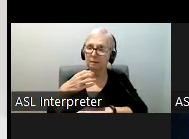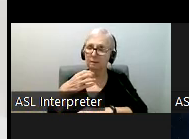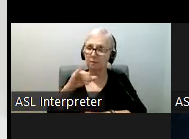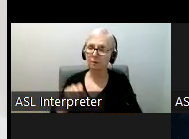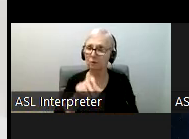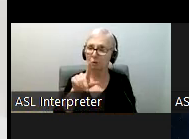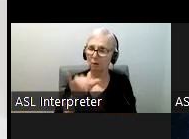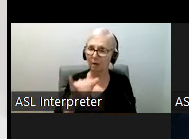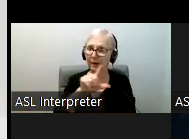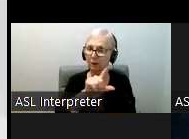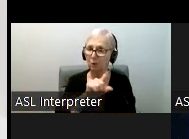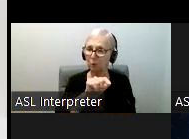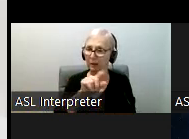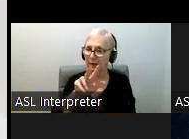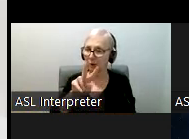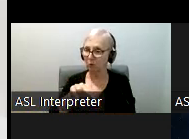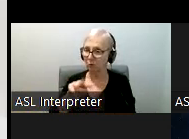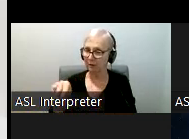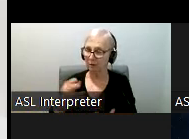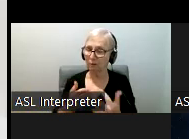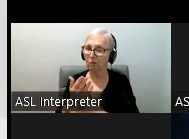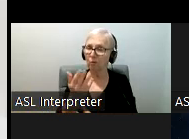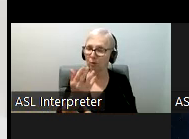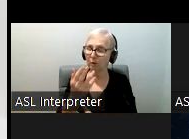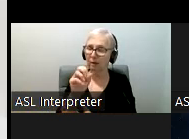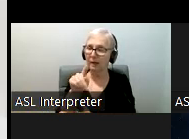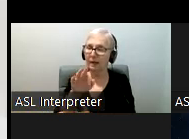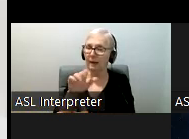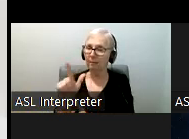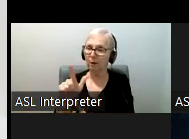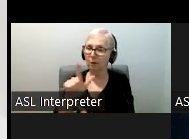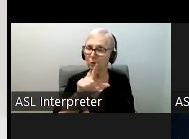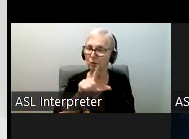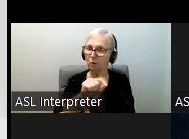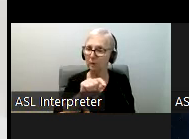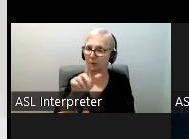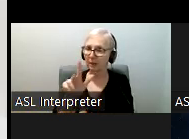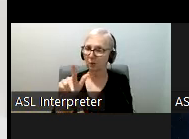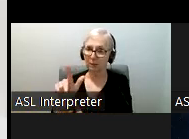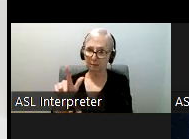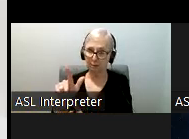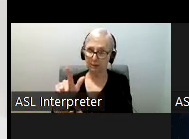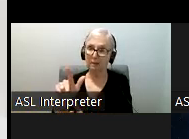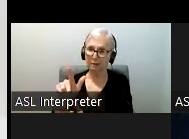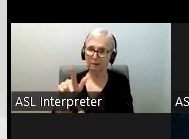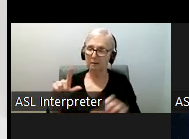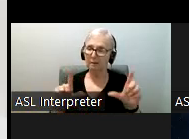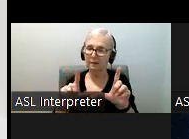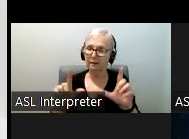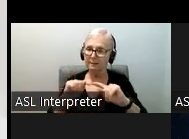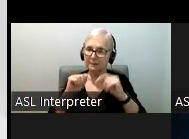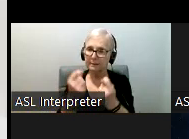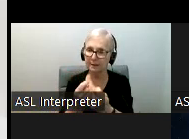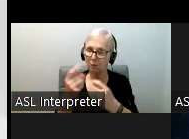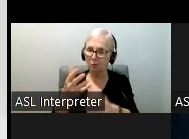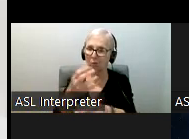of 2022 through April of 2023. And the licensing team received